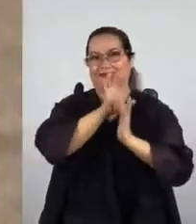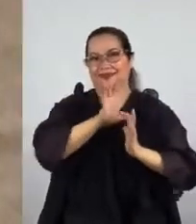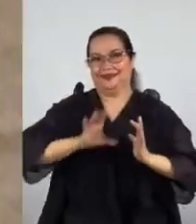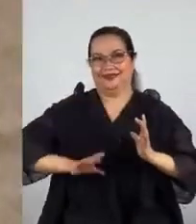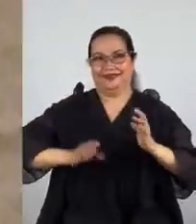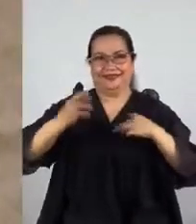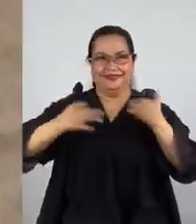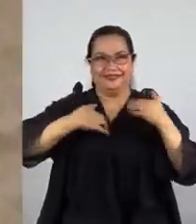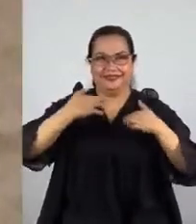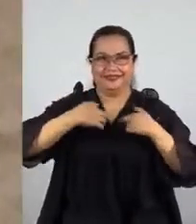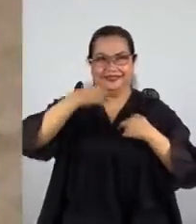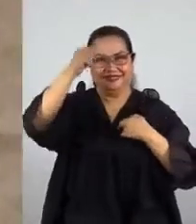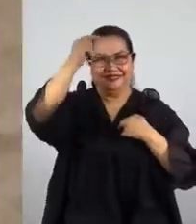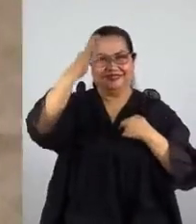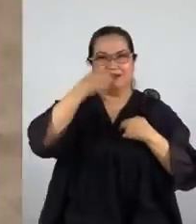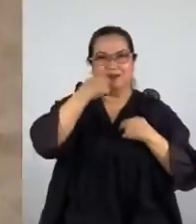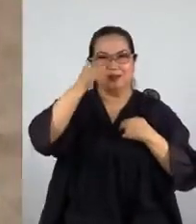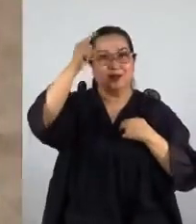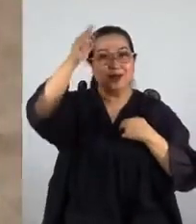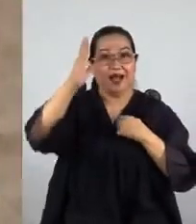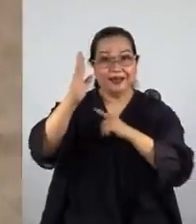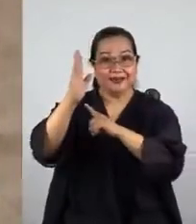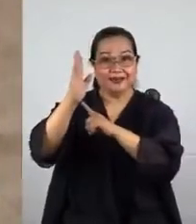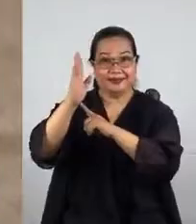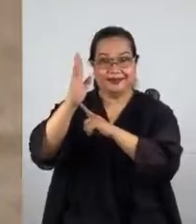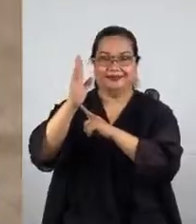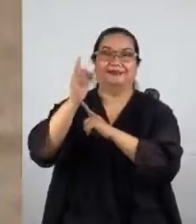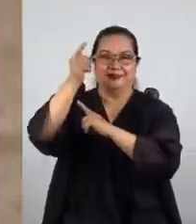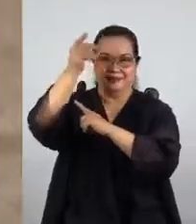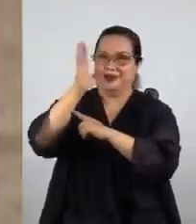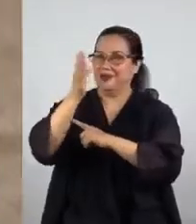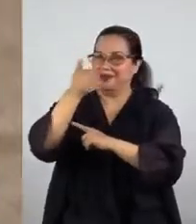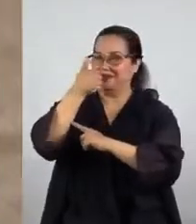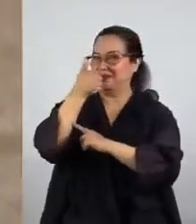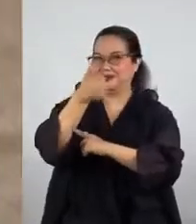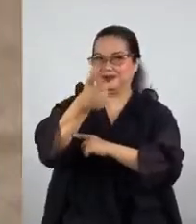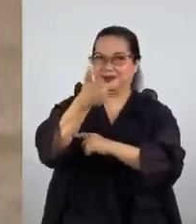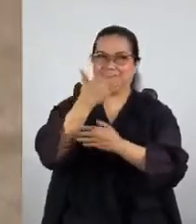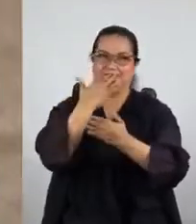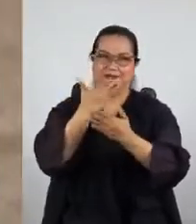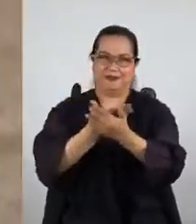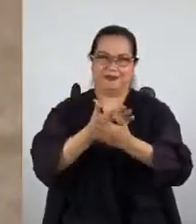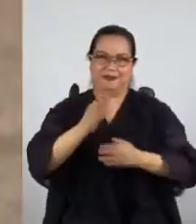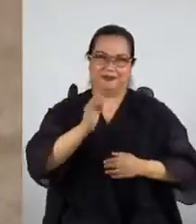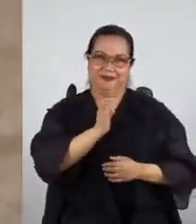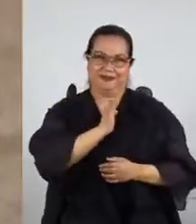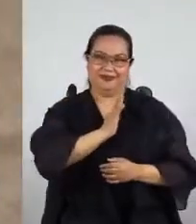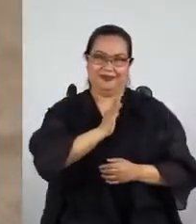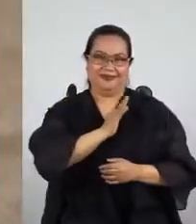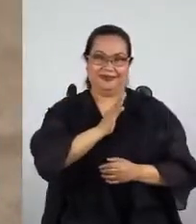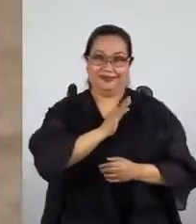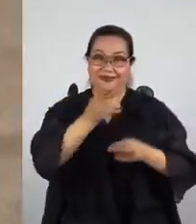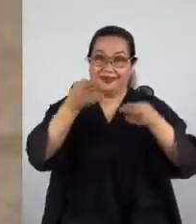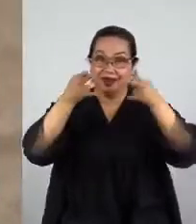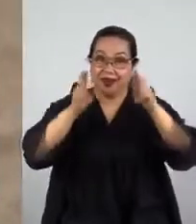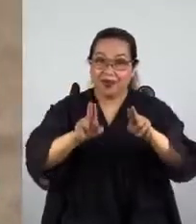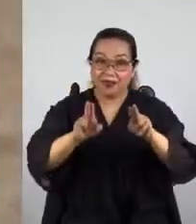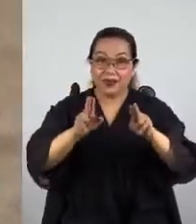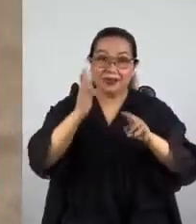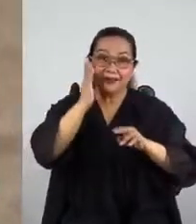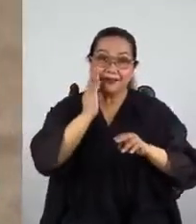We thank Him for who He is. He is God, and He is good. Our circumstances, no matter how